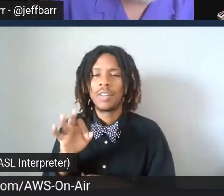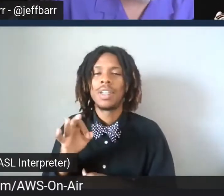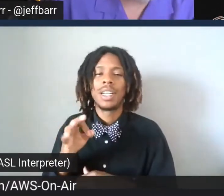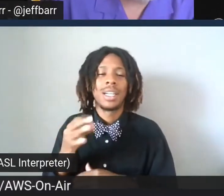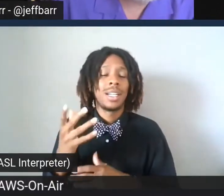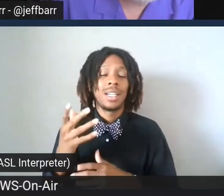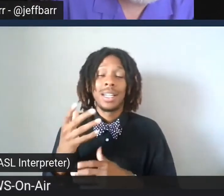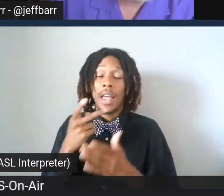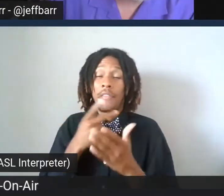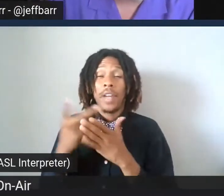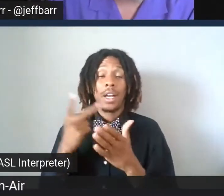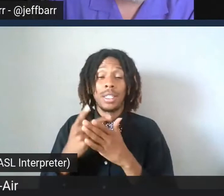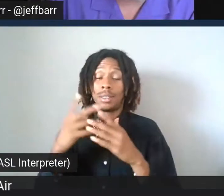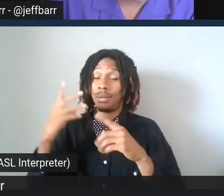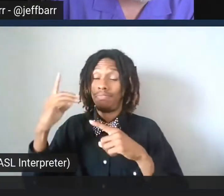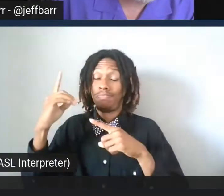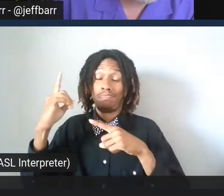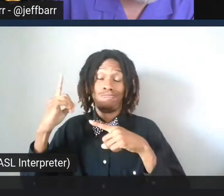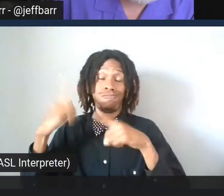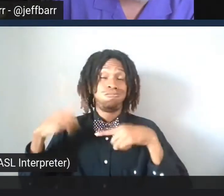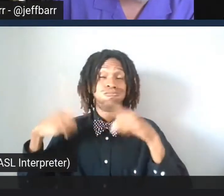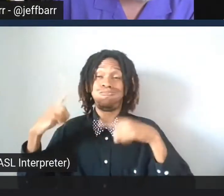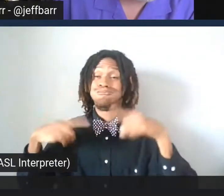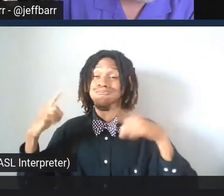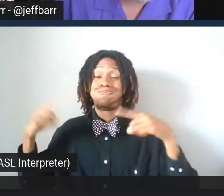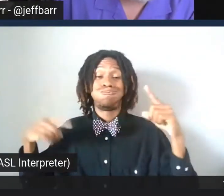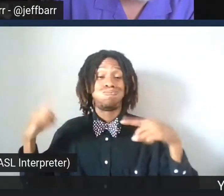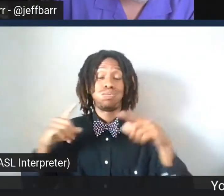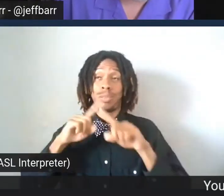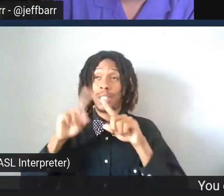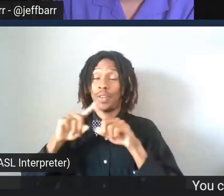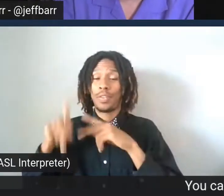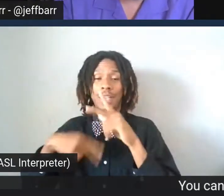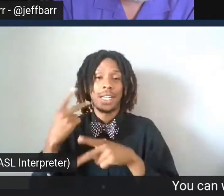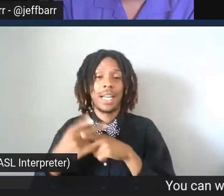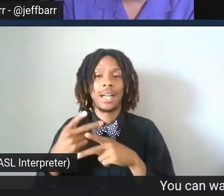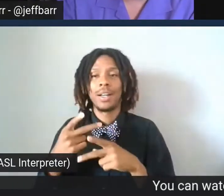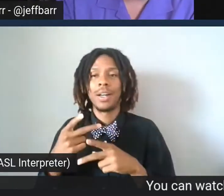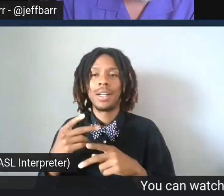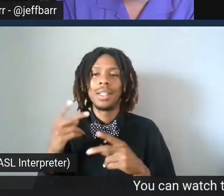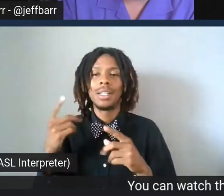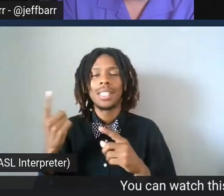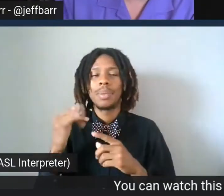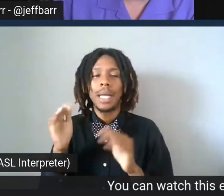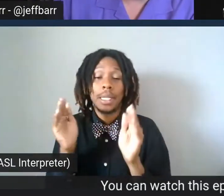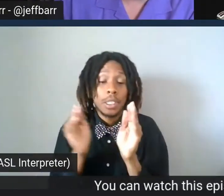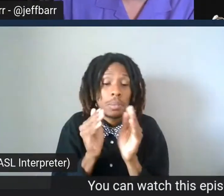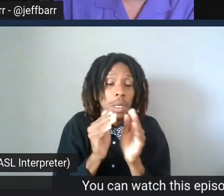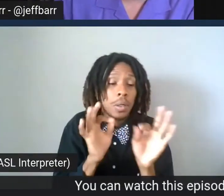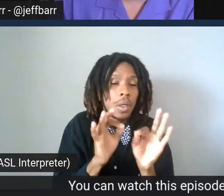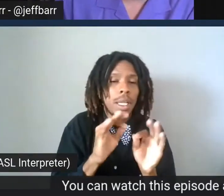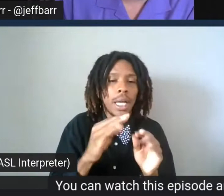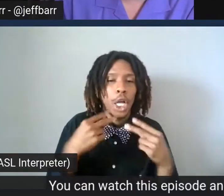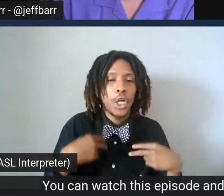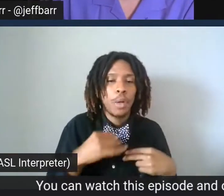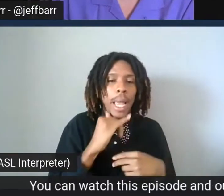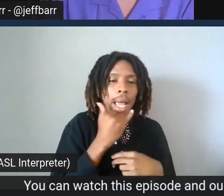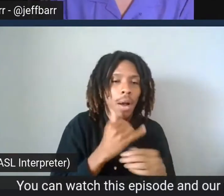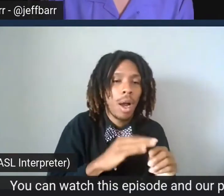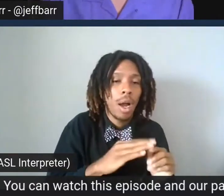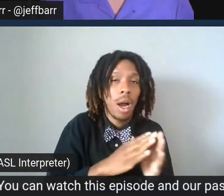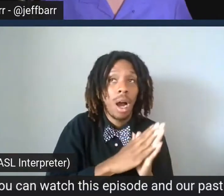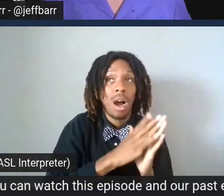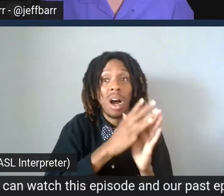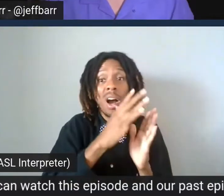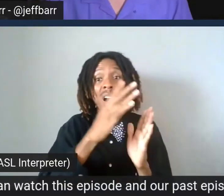of different shapes and sizes and scales, from something kind of really small or maybe a human error at deployment, all the way up to